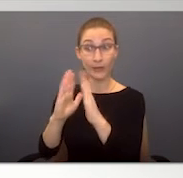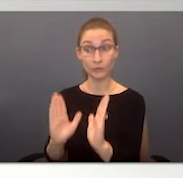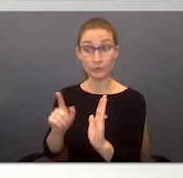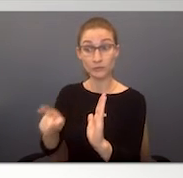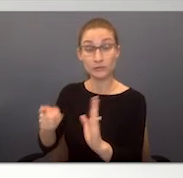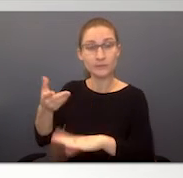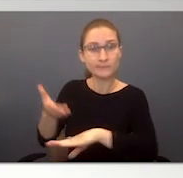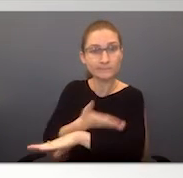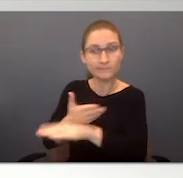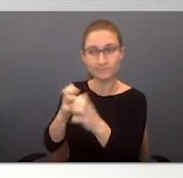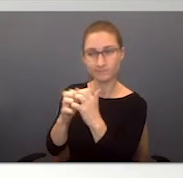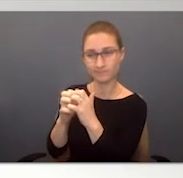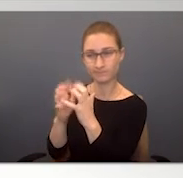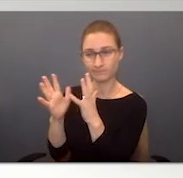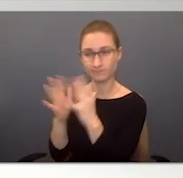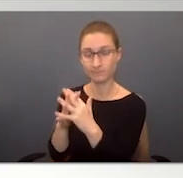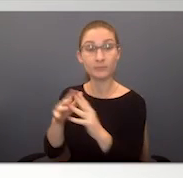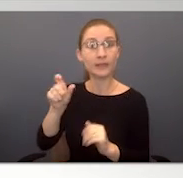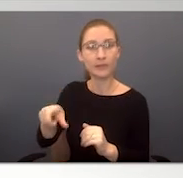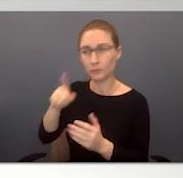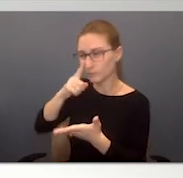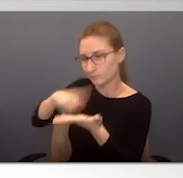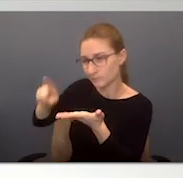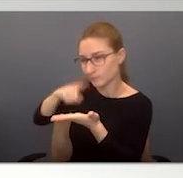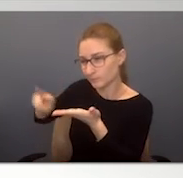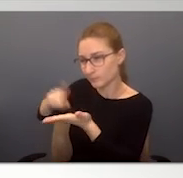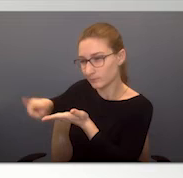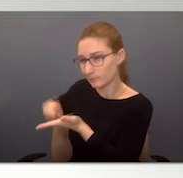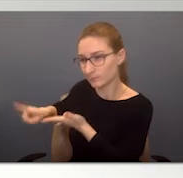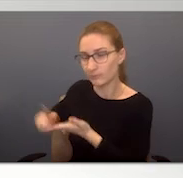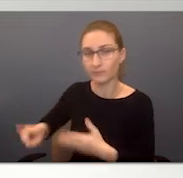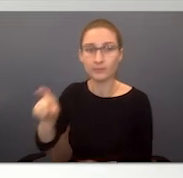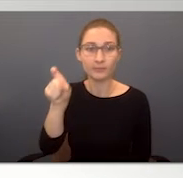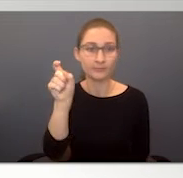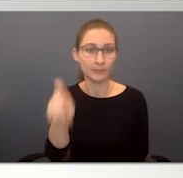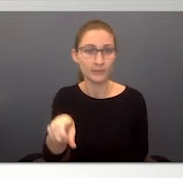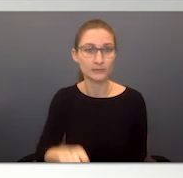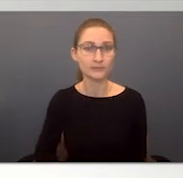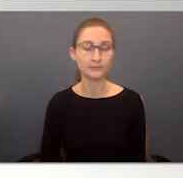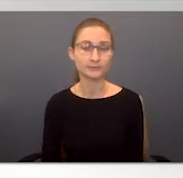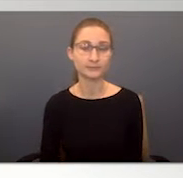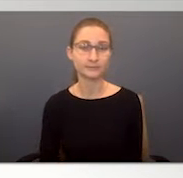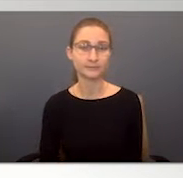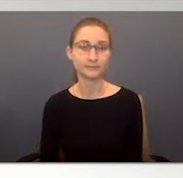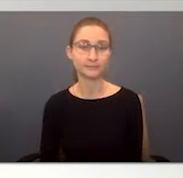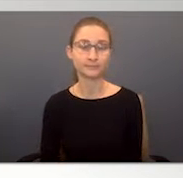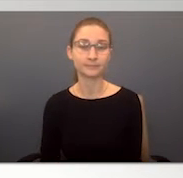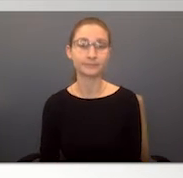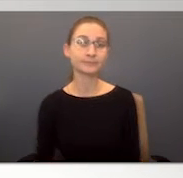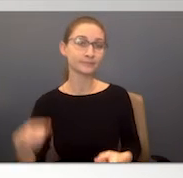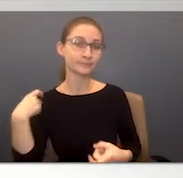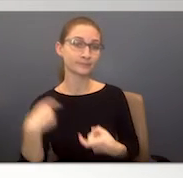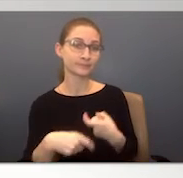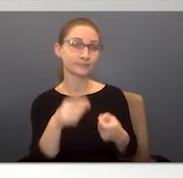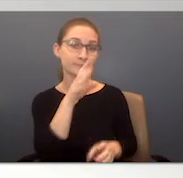Entonces, en el apoyo de la realidad, de la vida real, porque uno lo habla, pero entonces no